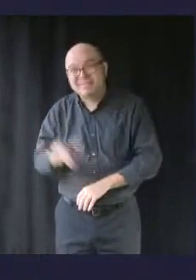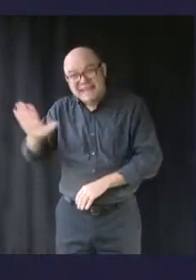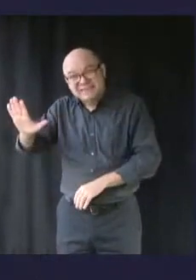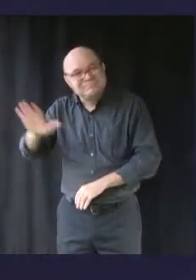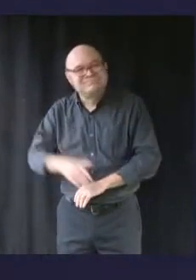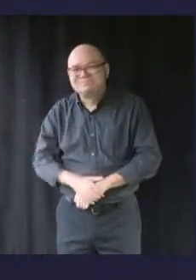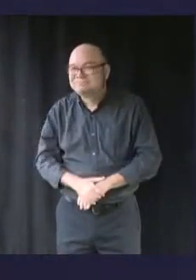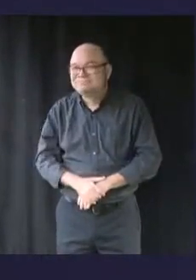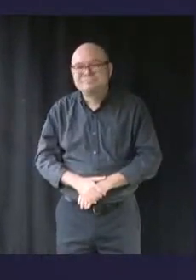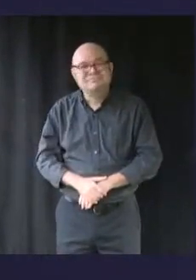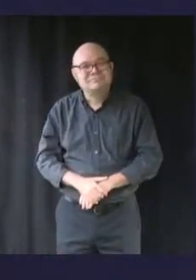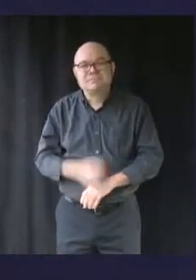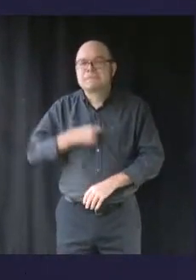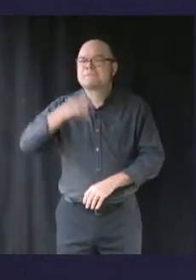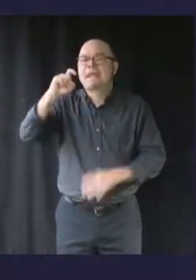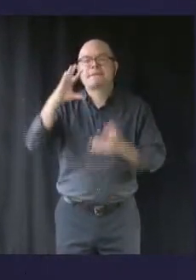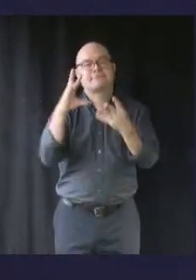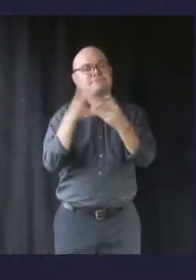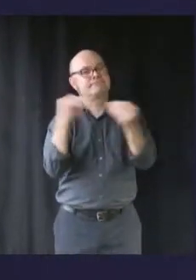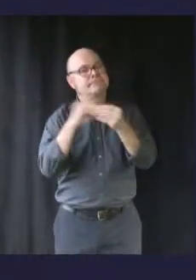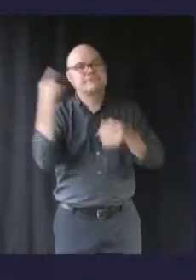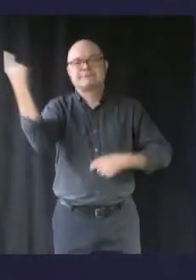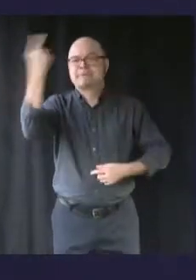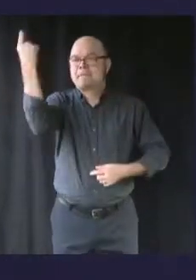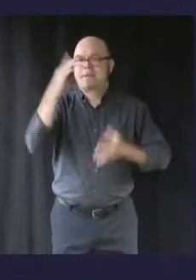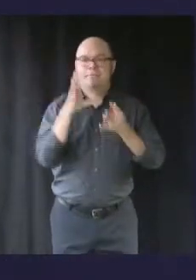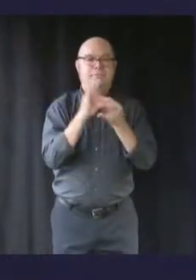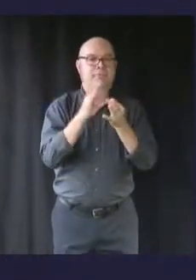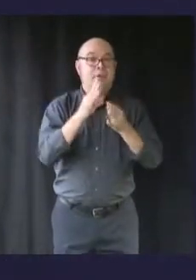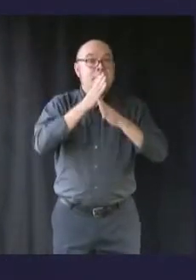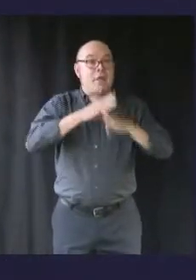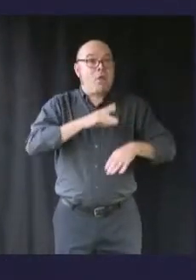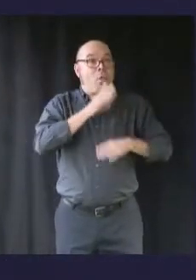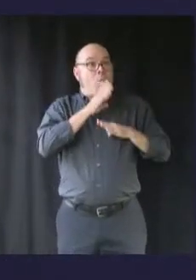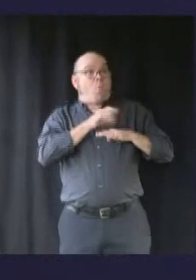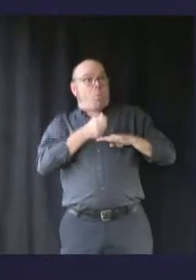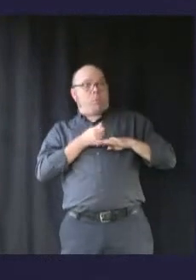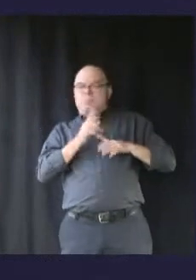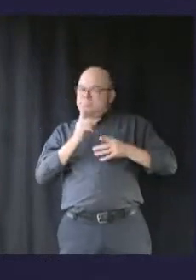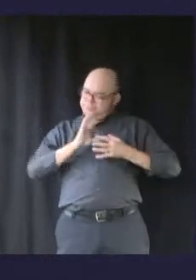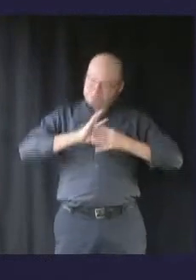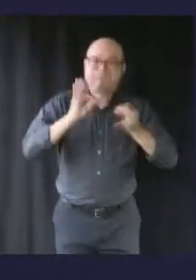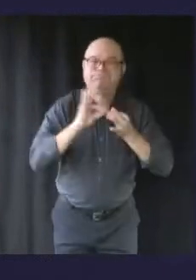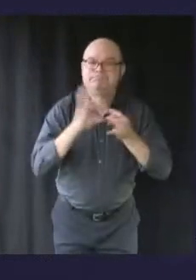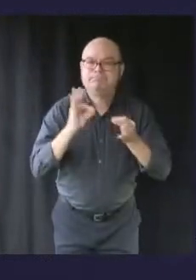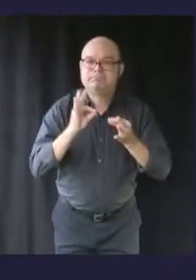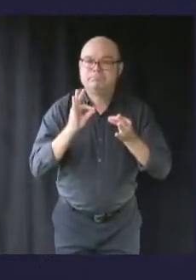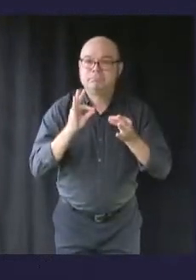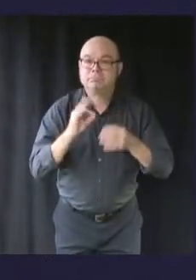Silence, as my dad would remind me, silence is complicity.